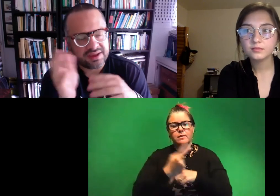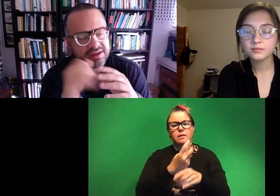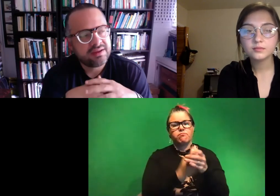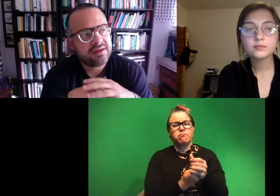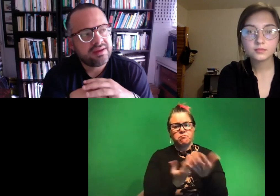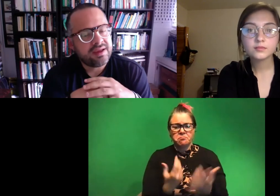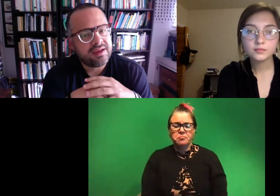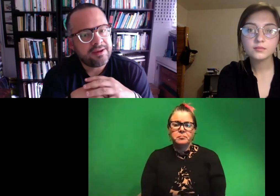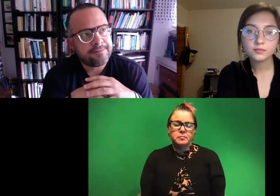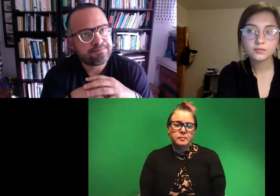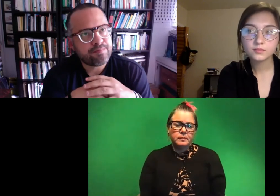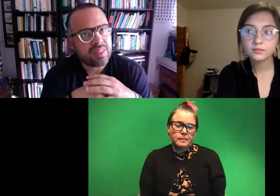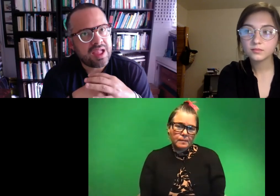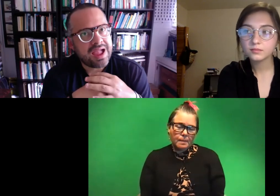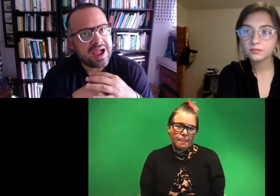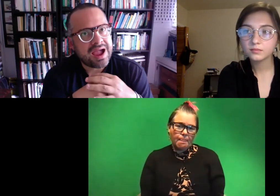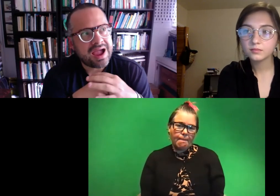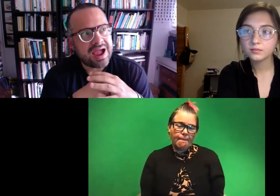day.